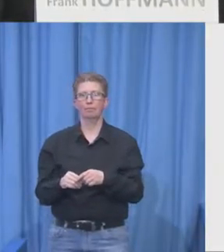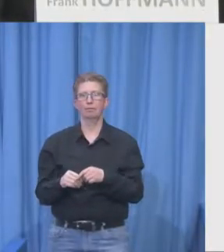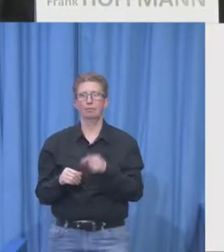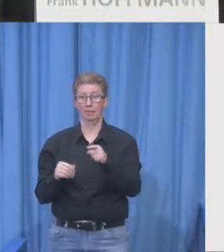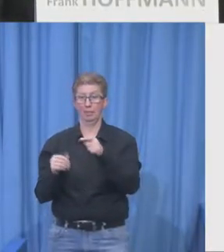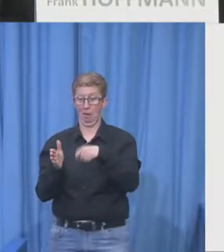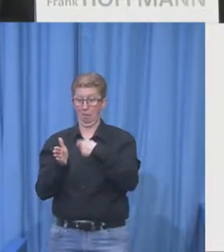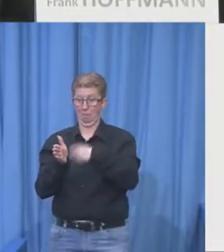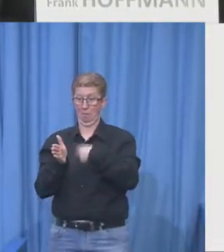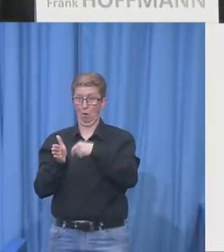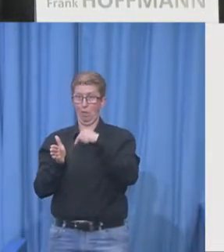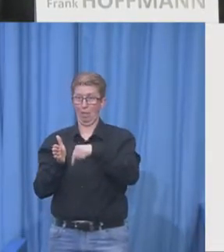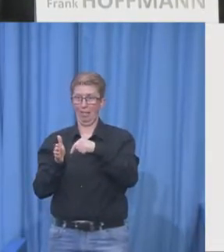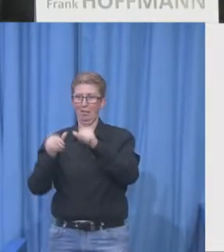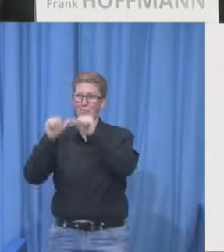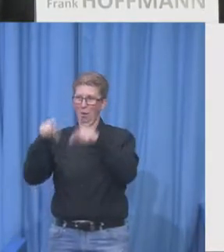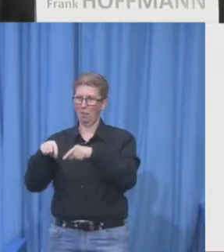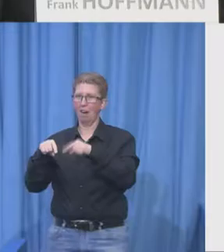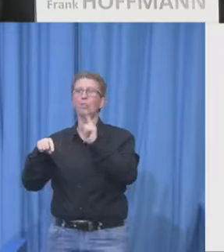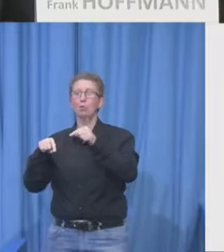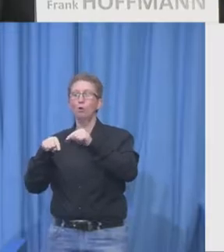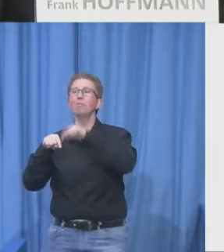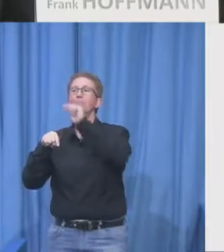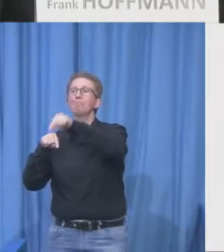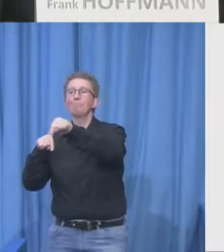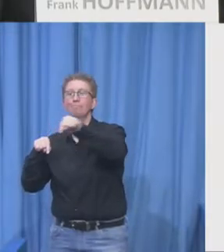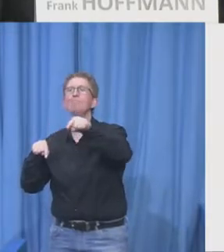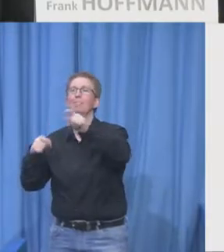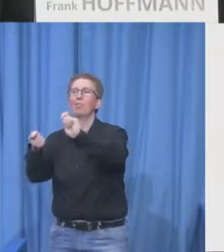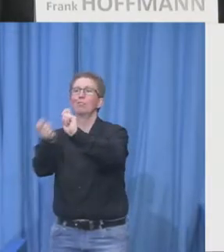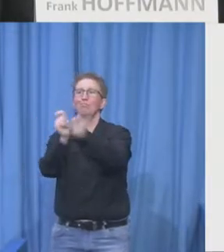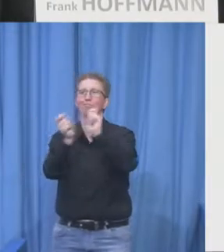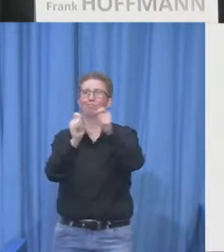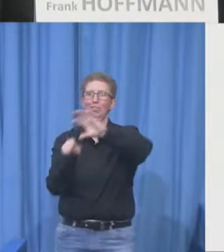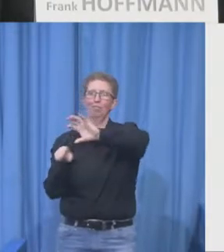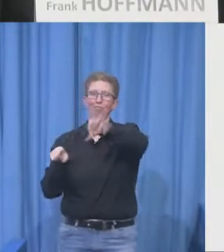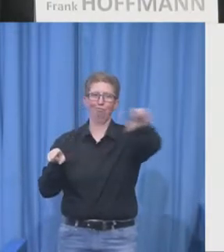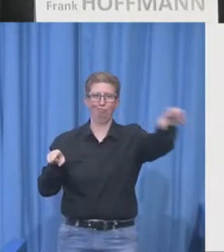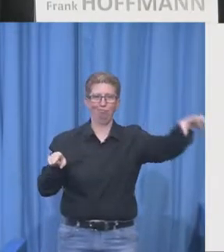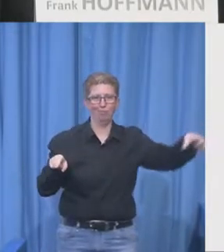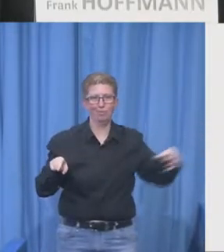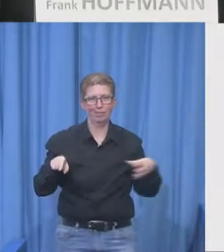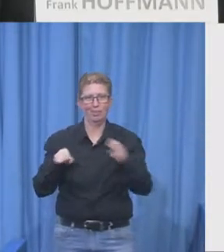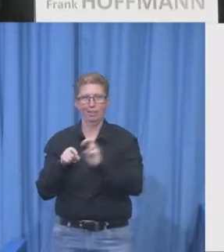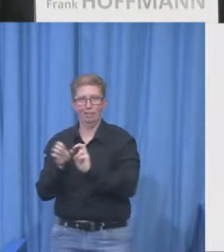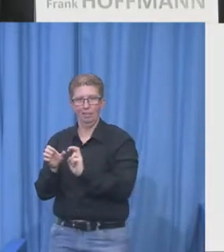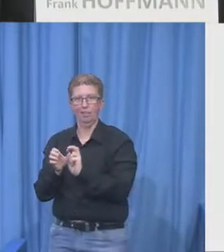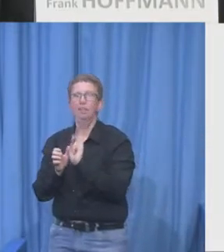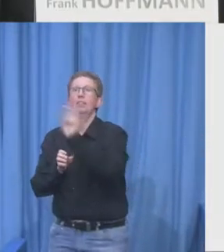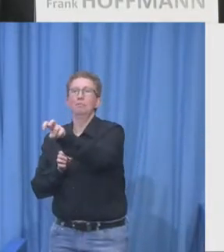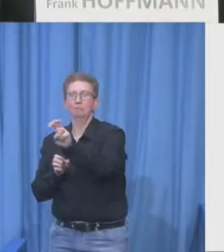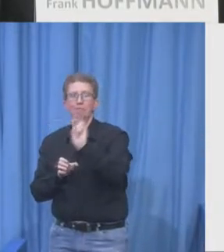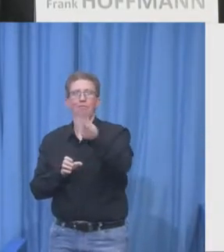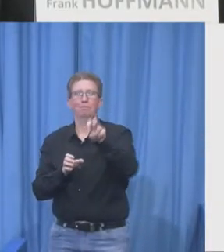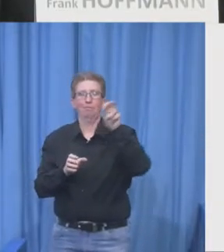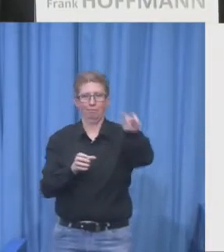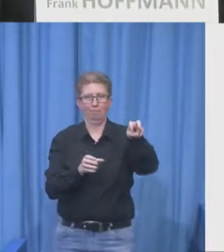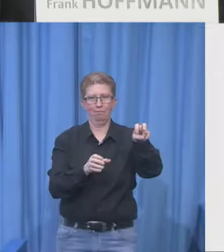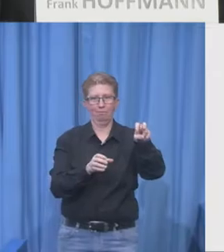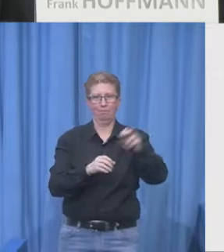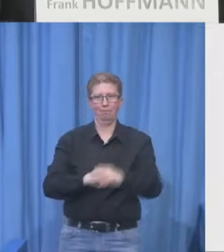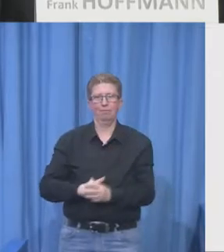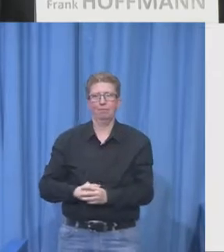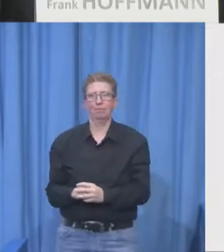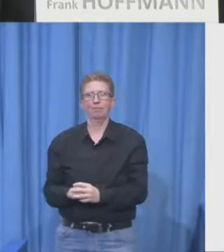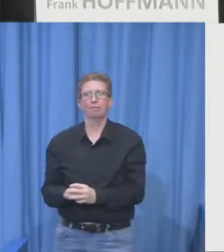we have decided to bring the Discovery Hands model via a franchise, a social franchise system to